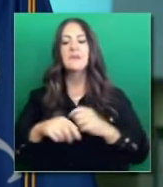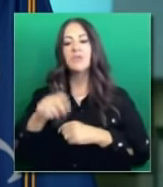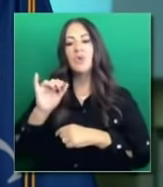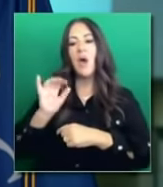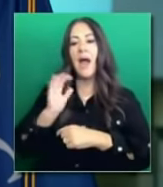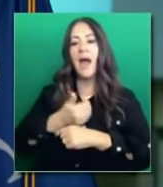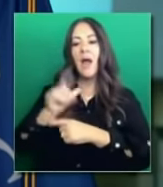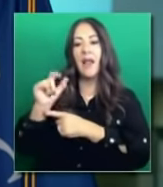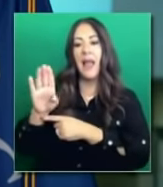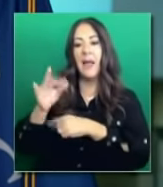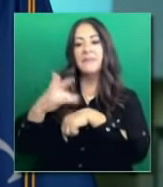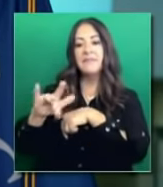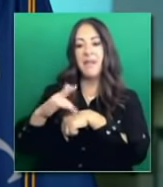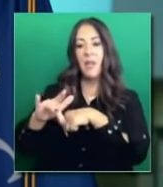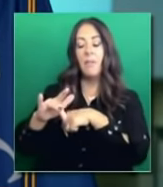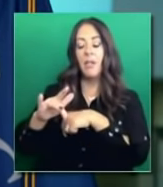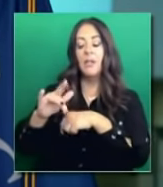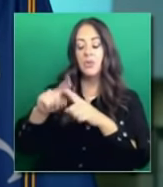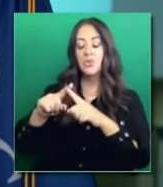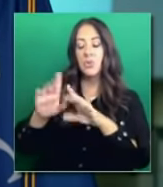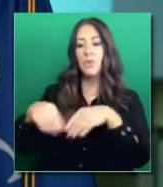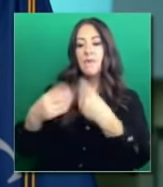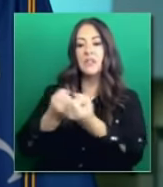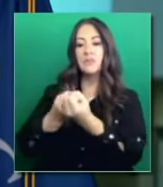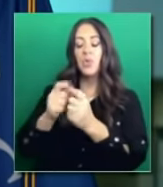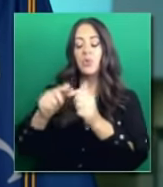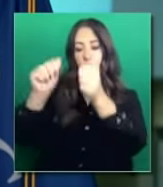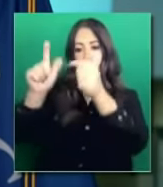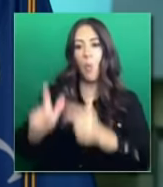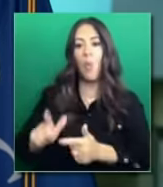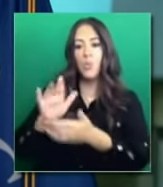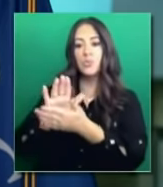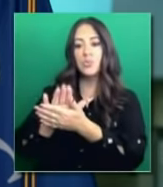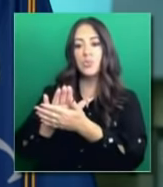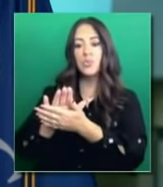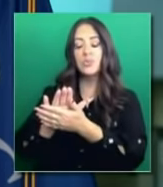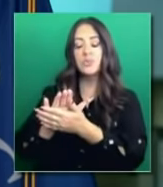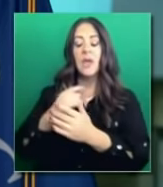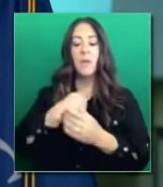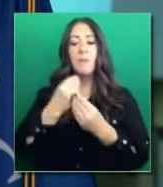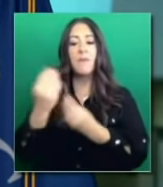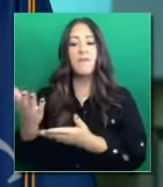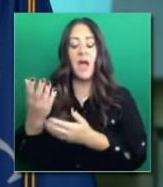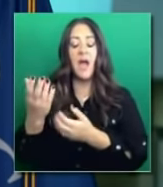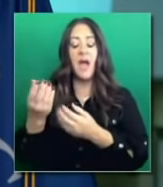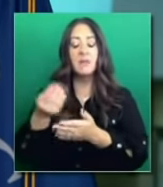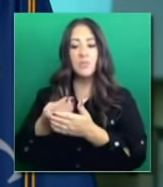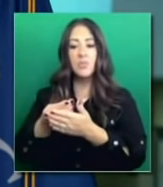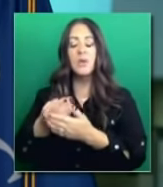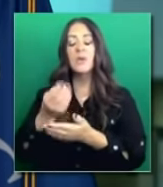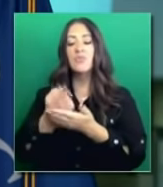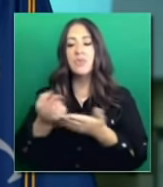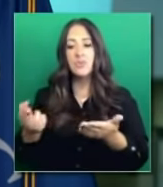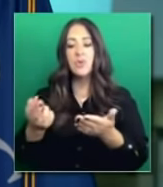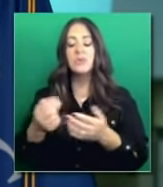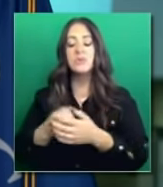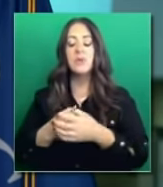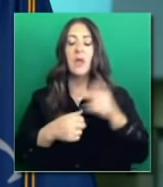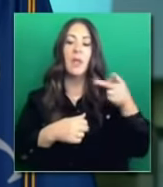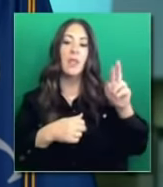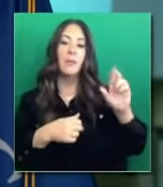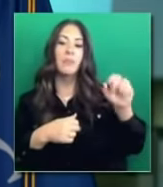to our schools, and we're providing the resources and support not only through this Prop 98 contribution, but